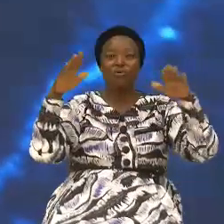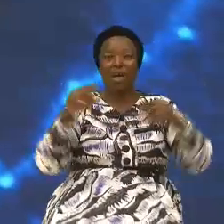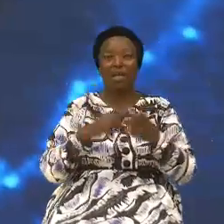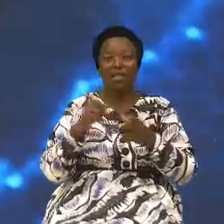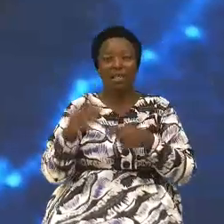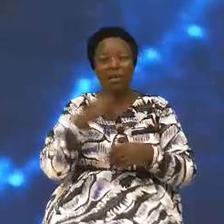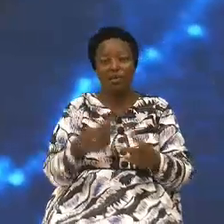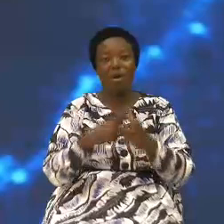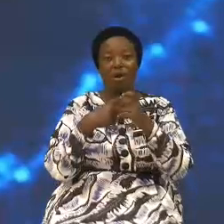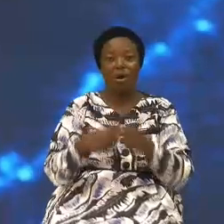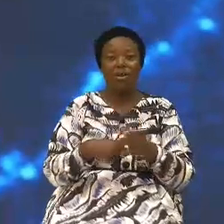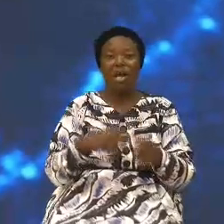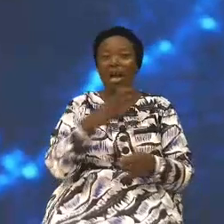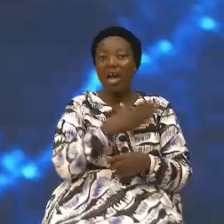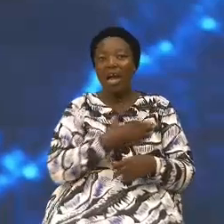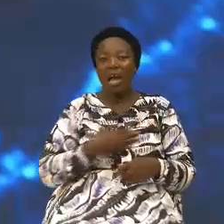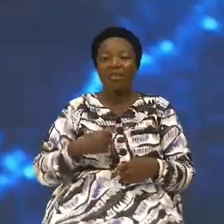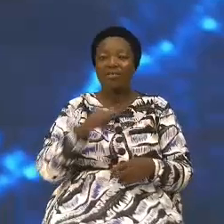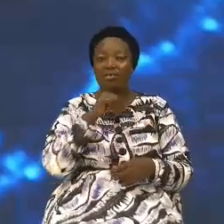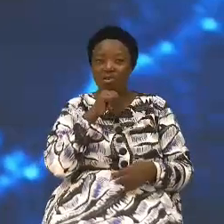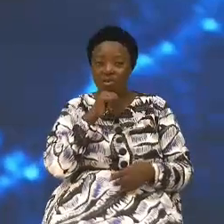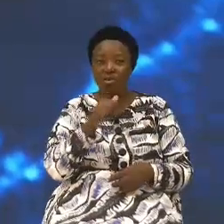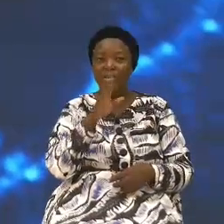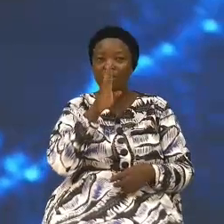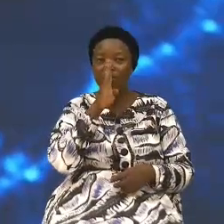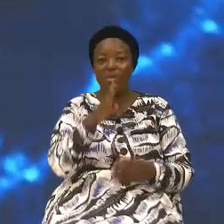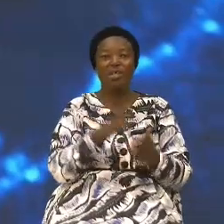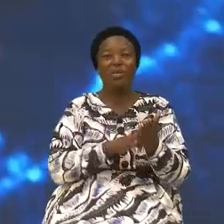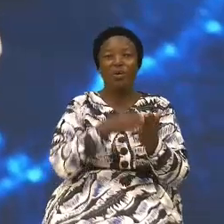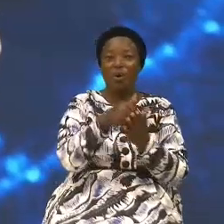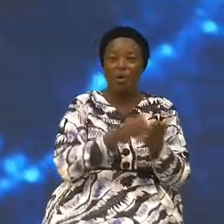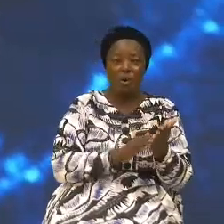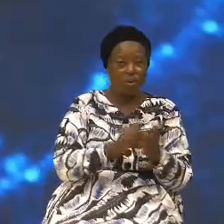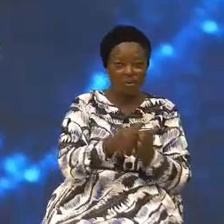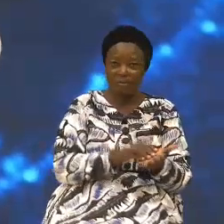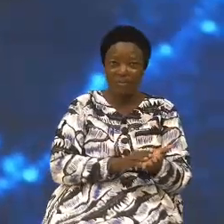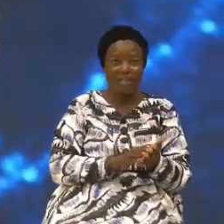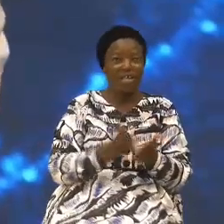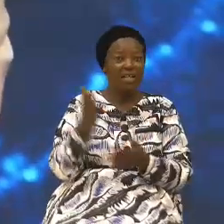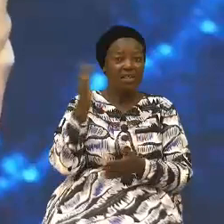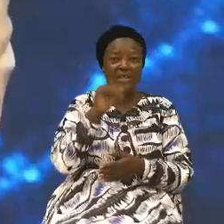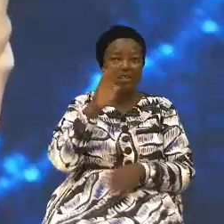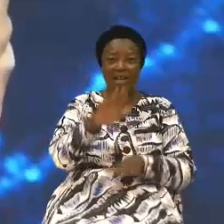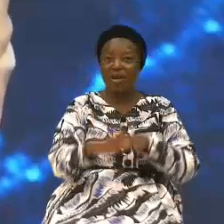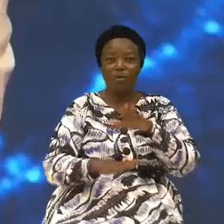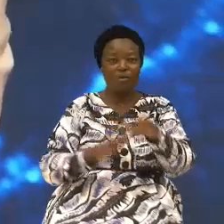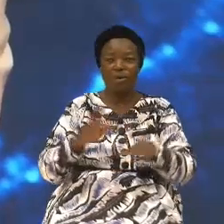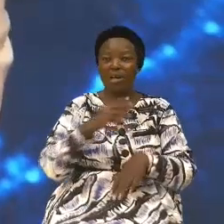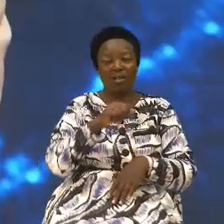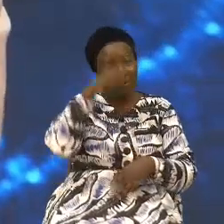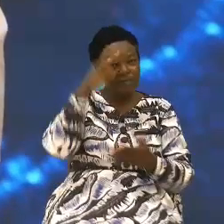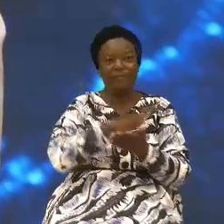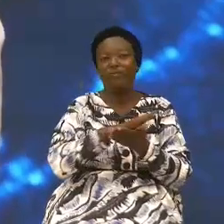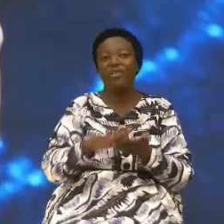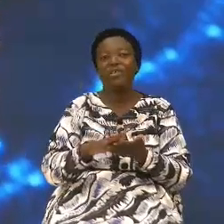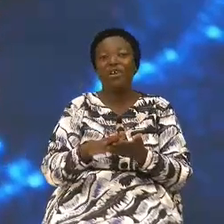run and not be weary. They shall walk and not faint. You